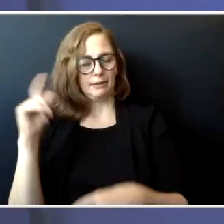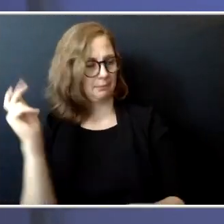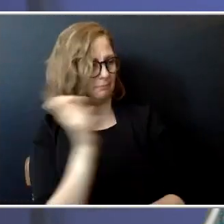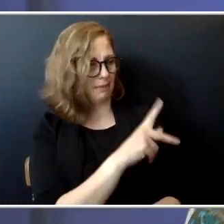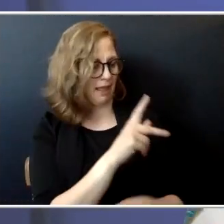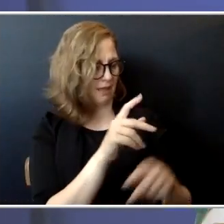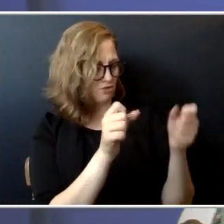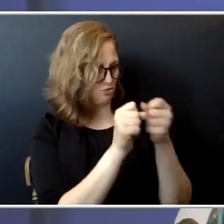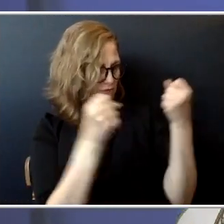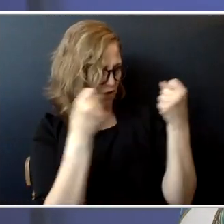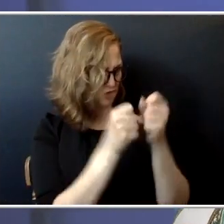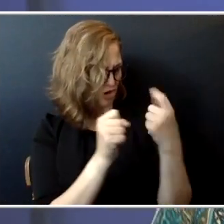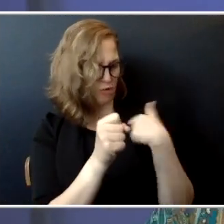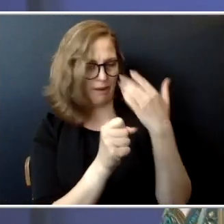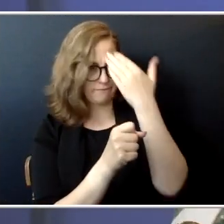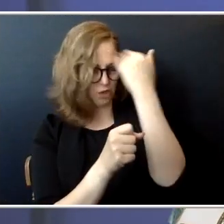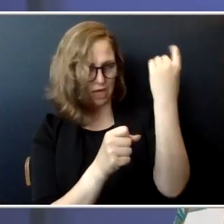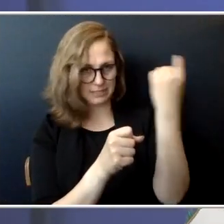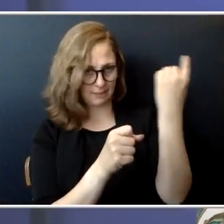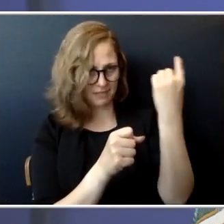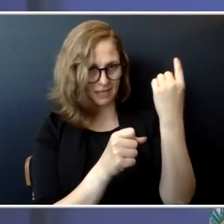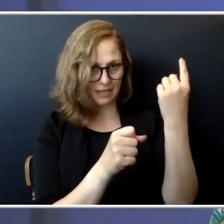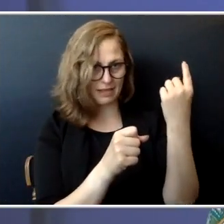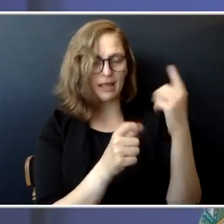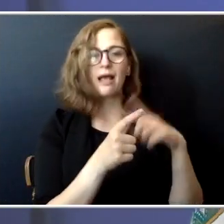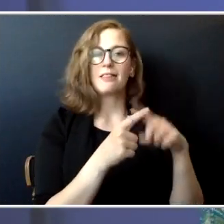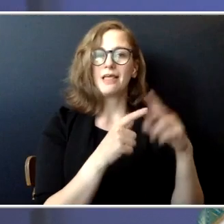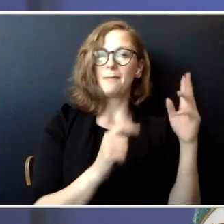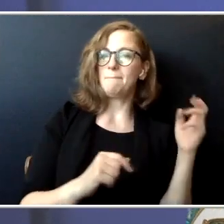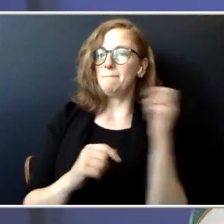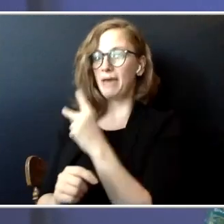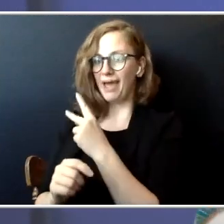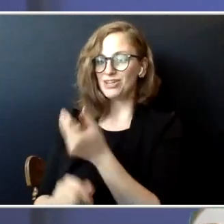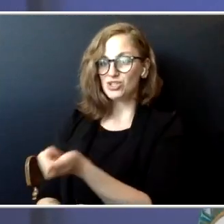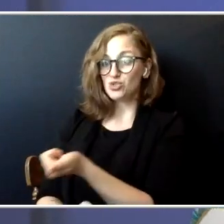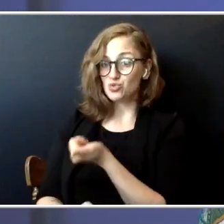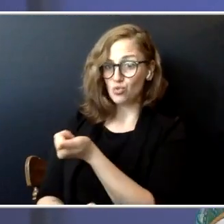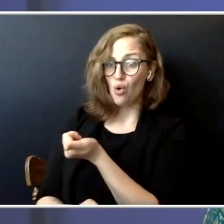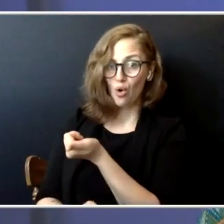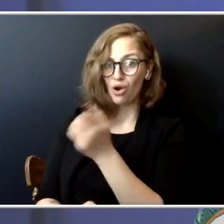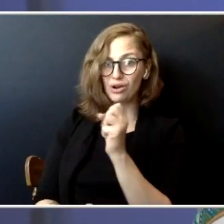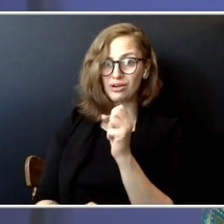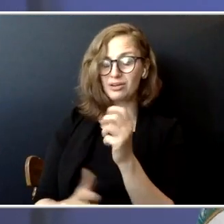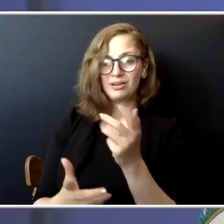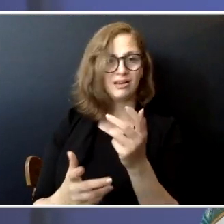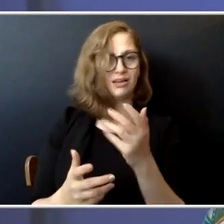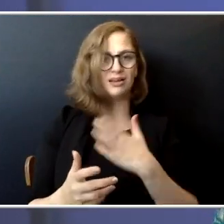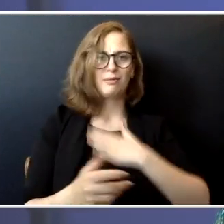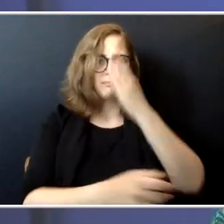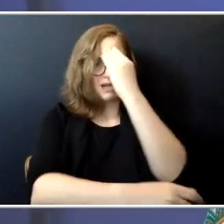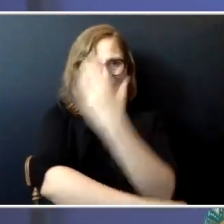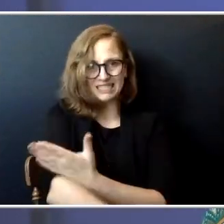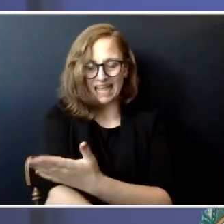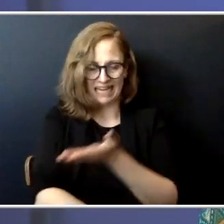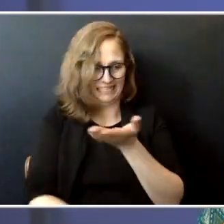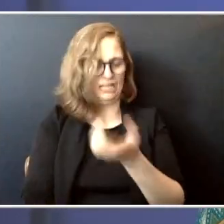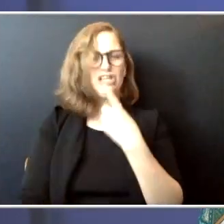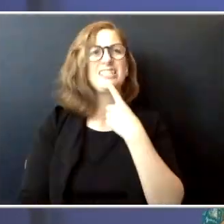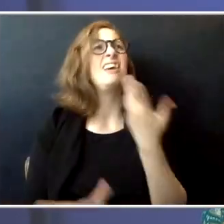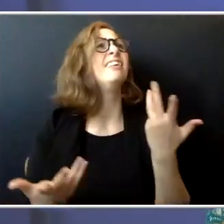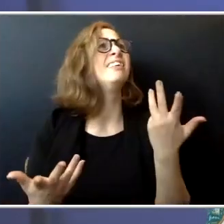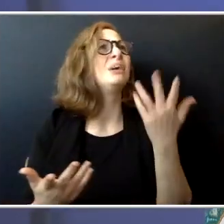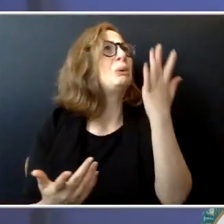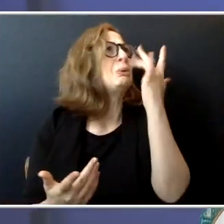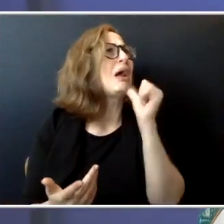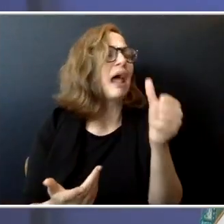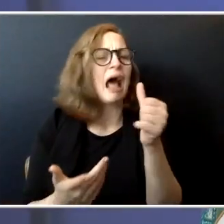And then I had to go back to the side with the drawer to get something else. And my son is there. He said, "Can't you just get everything at once?" And